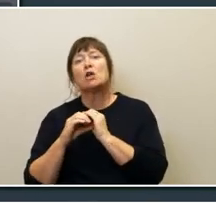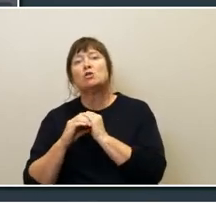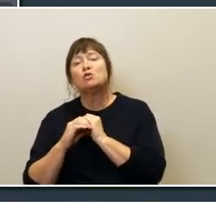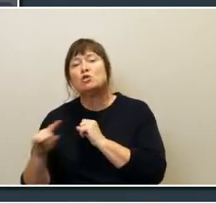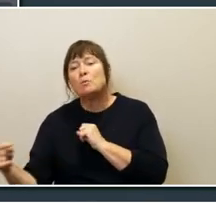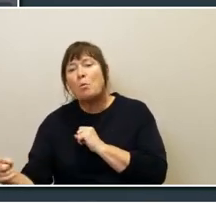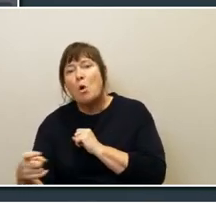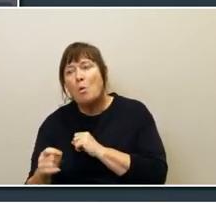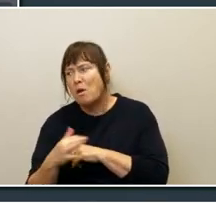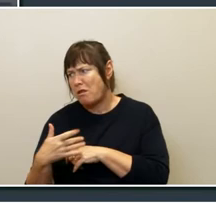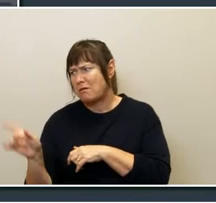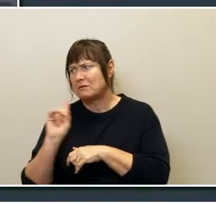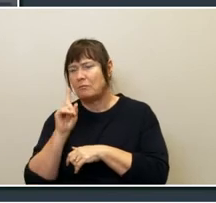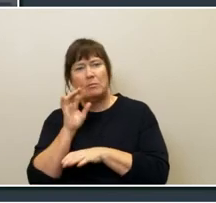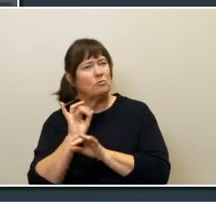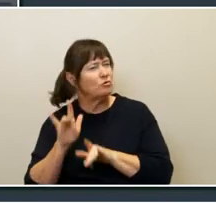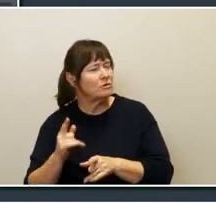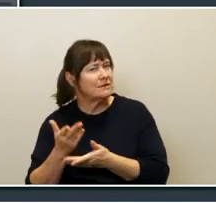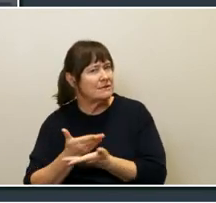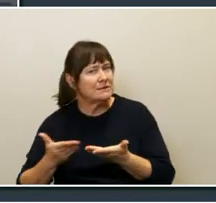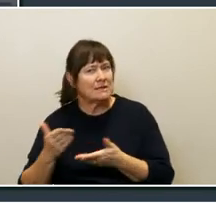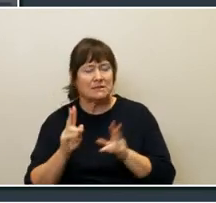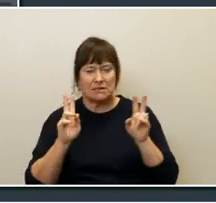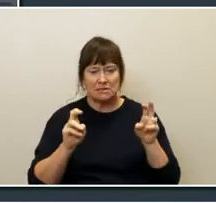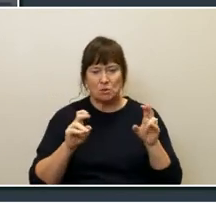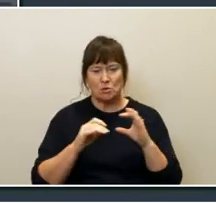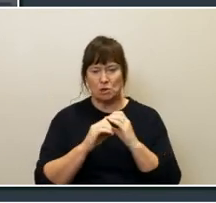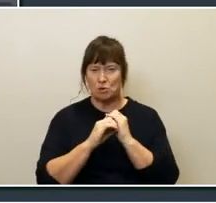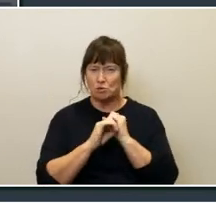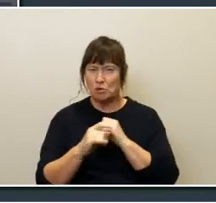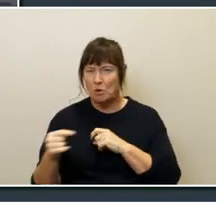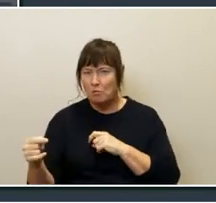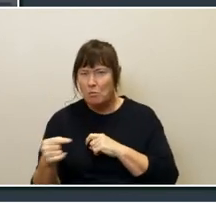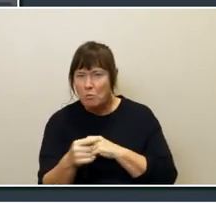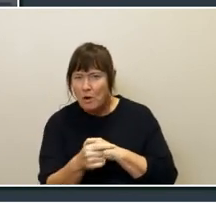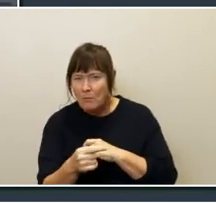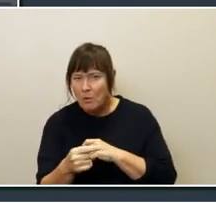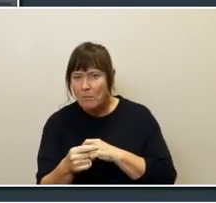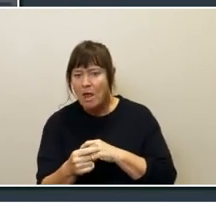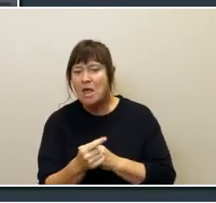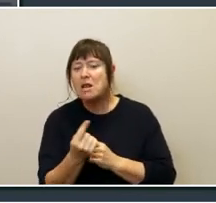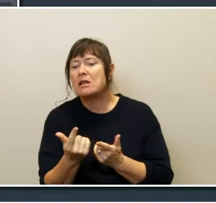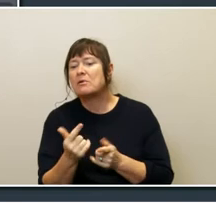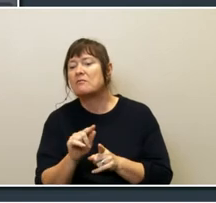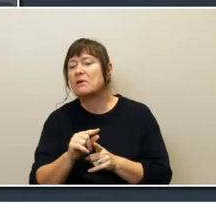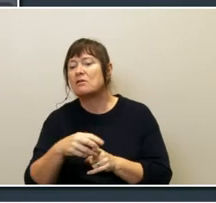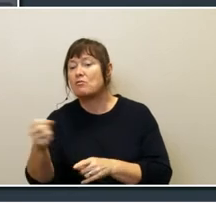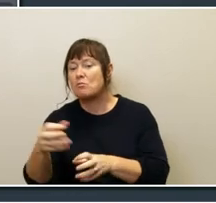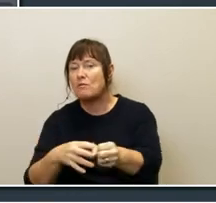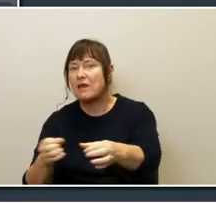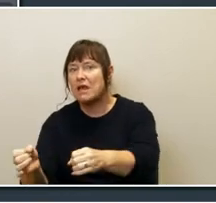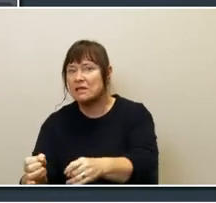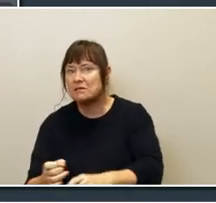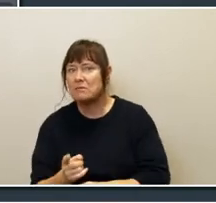radar in lots of ways. That there's been a little bit of removing it, but it hasn't solved the problem, so that seems to be